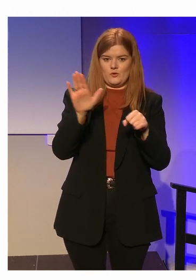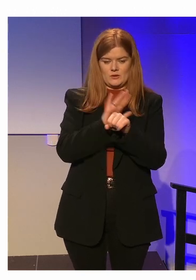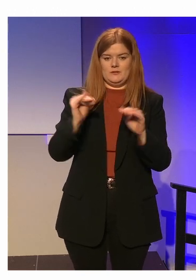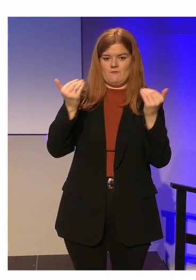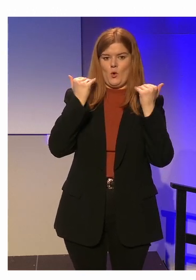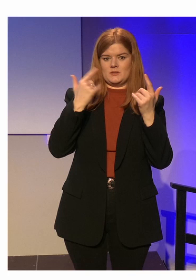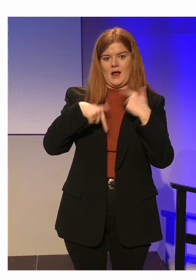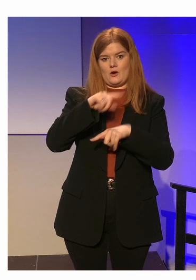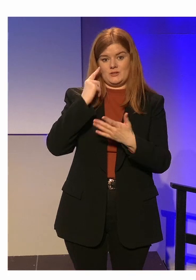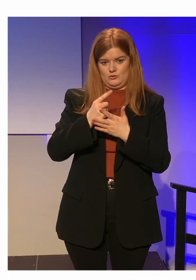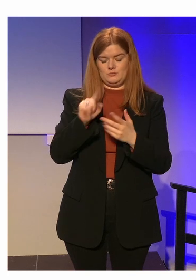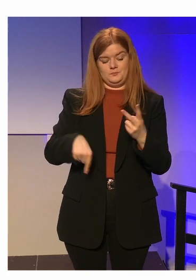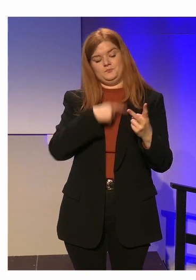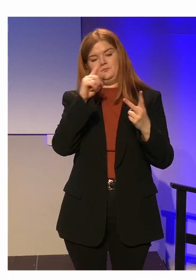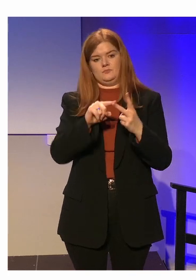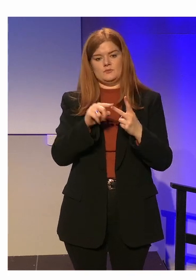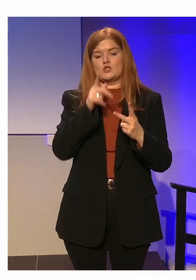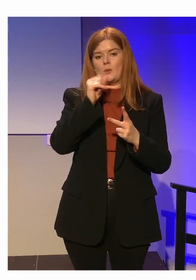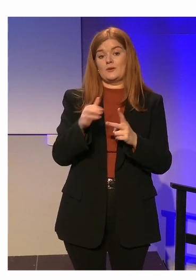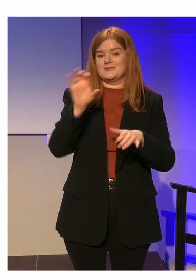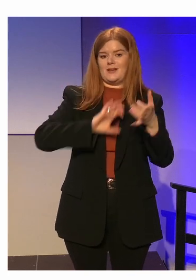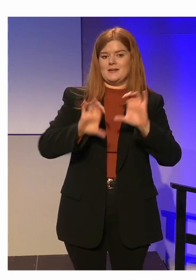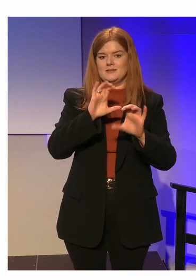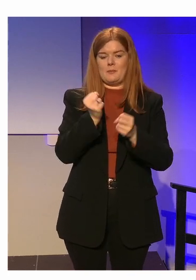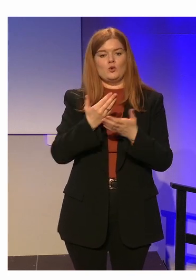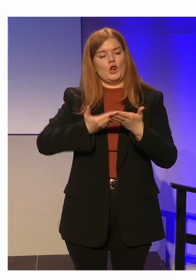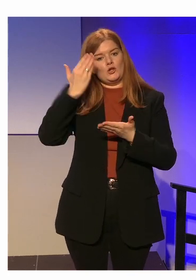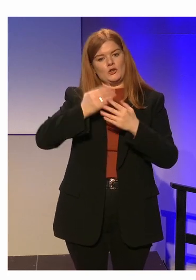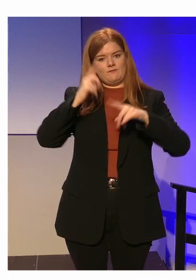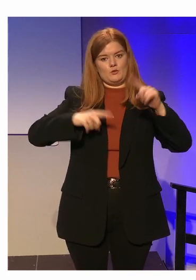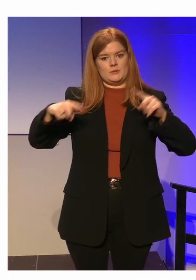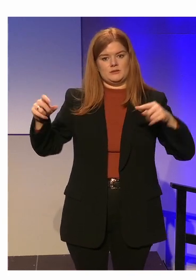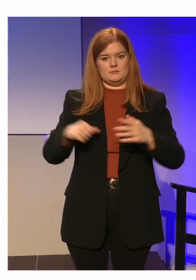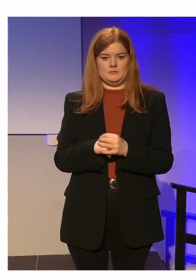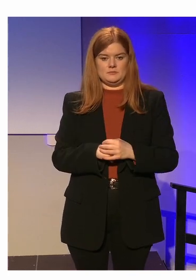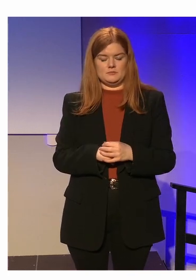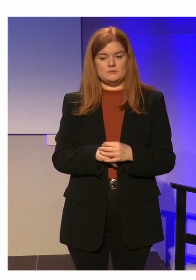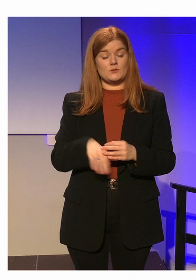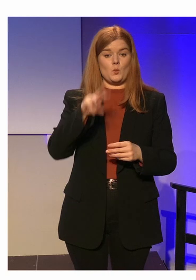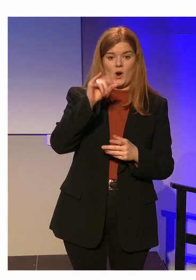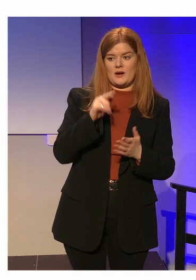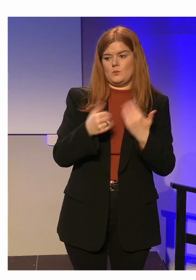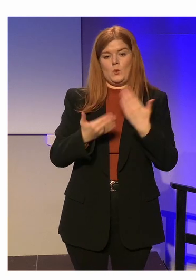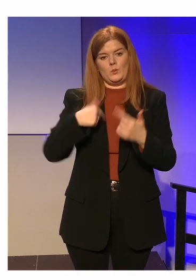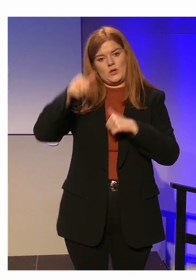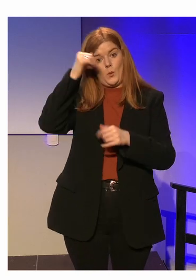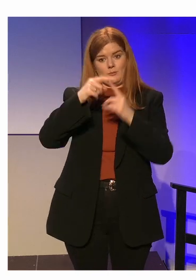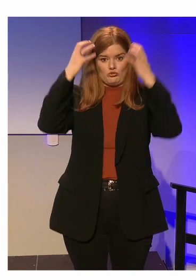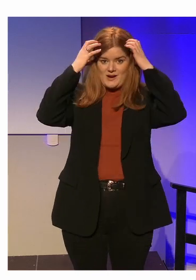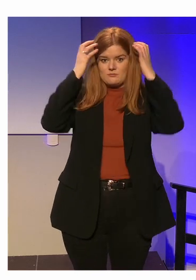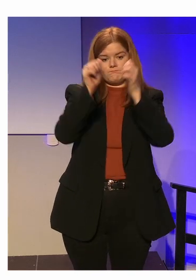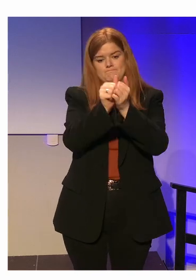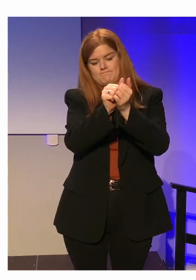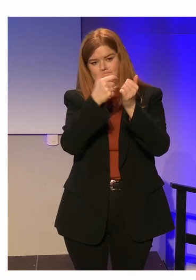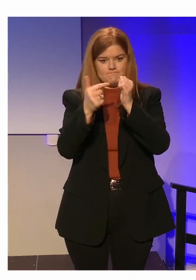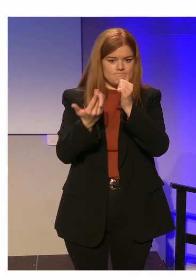why we do it. Next, we'll talk about the science of learner variability. Why and what do we know about the brain? We'll